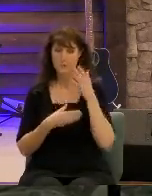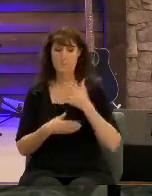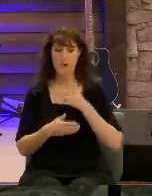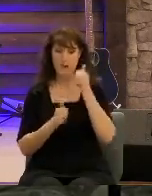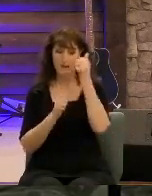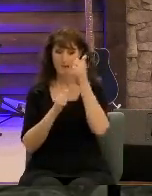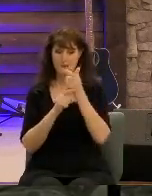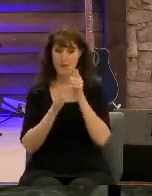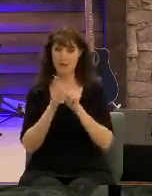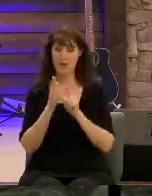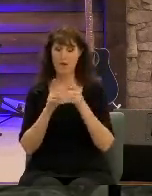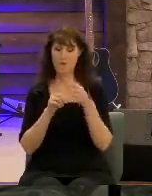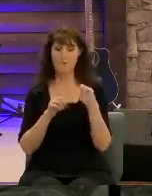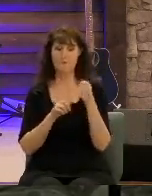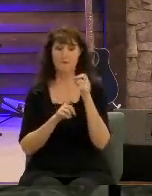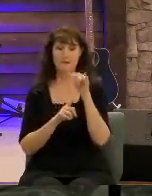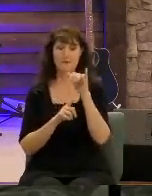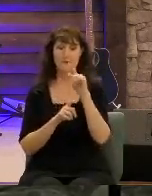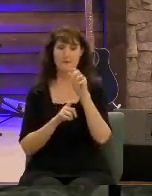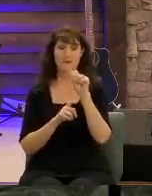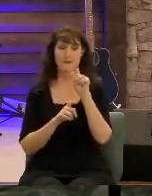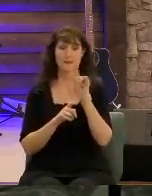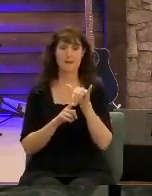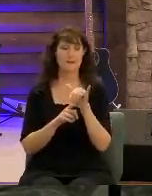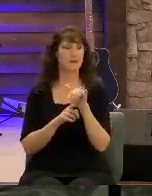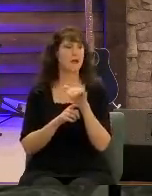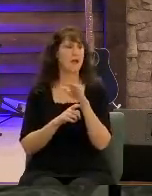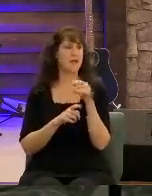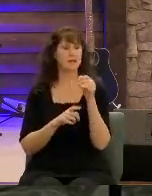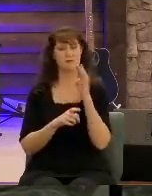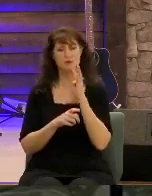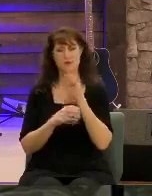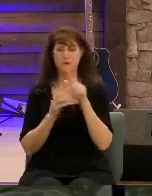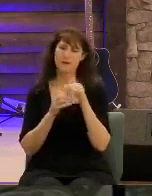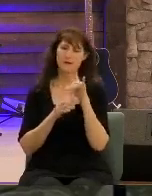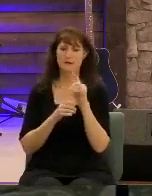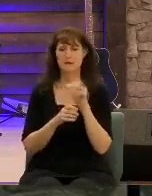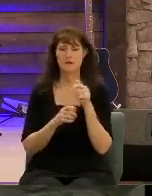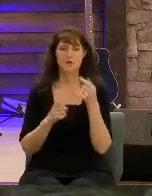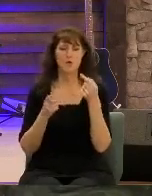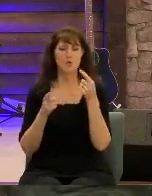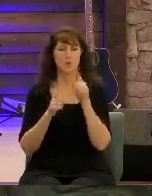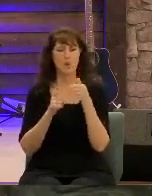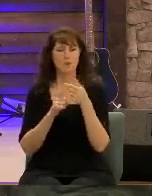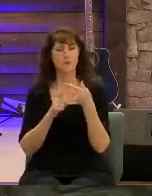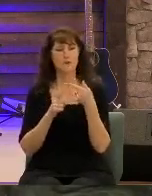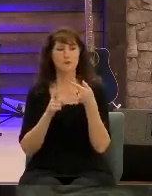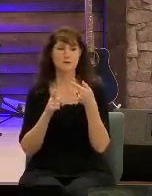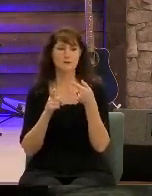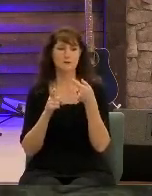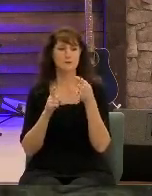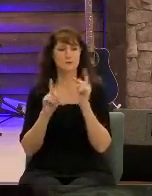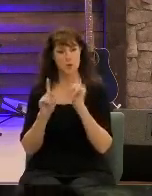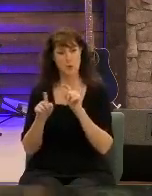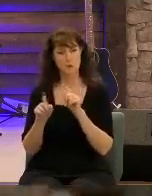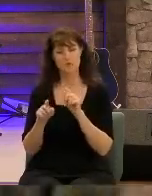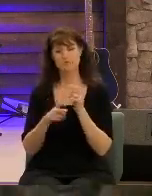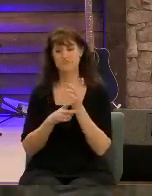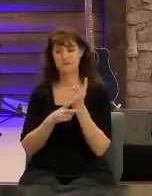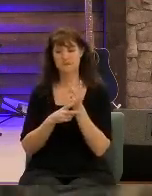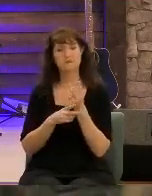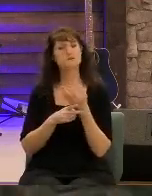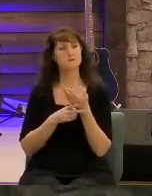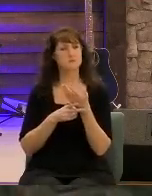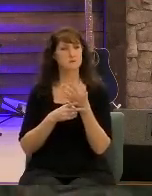Italy. And he talks about Italy a lot on Sunday afternoons when we meet with my mother-in-law. We go over there every Sunday afternoon.